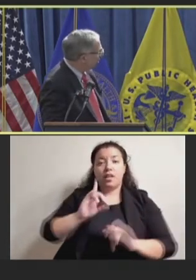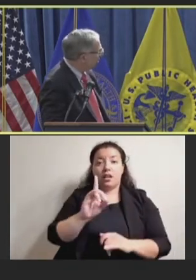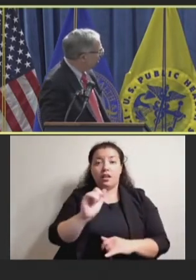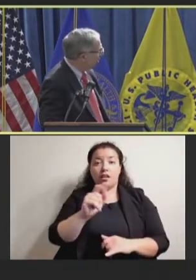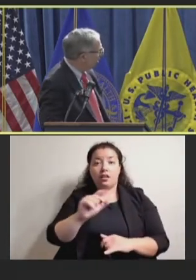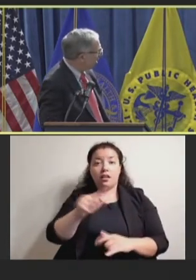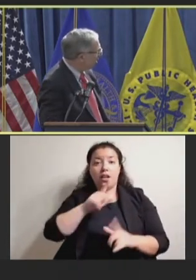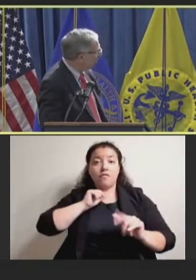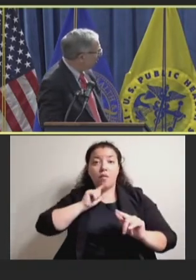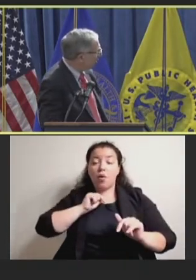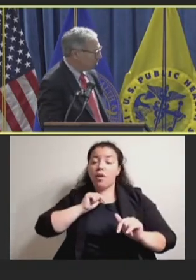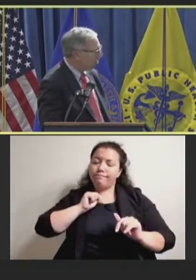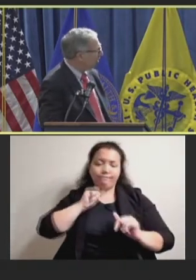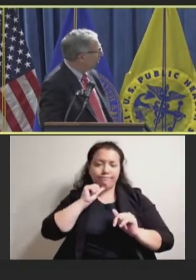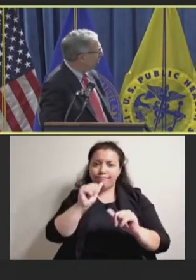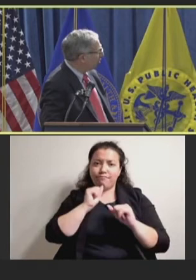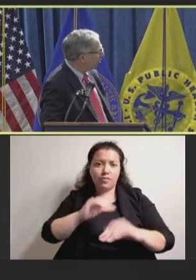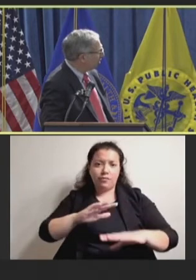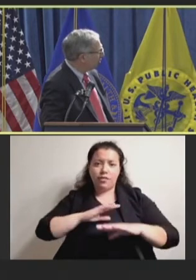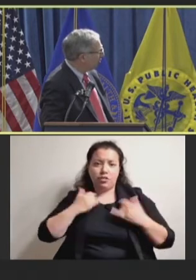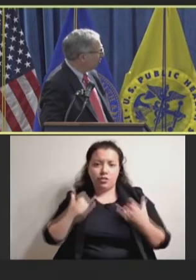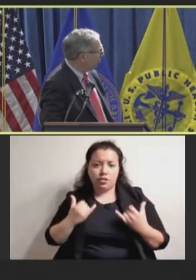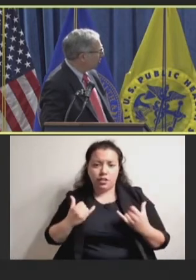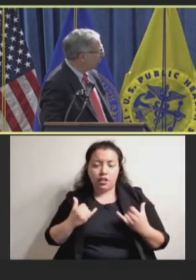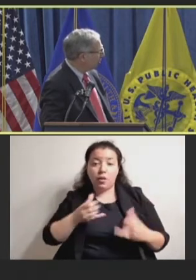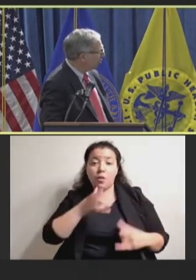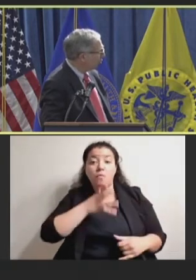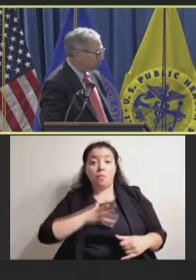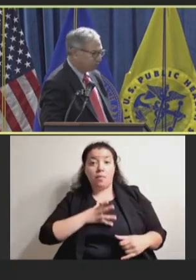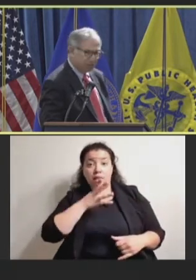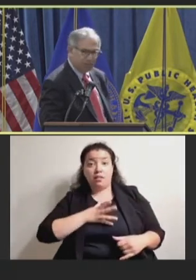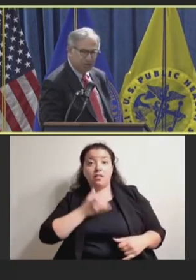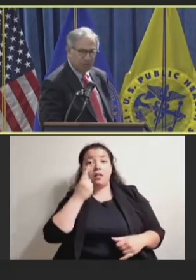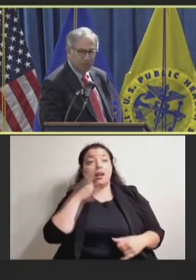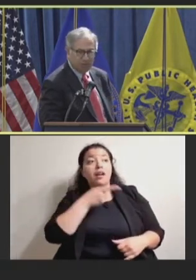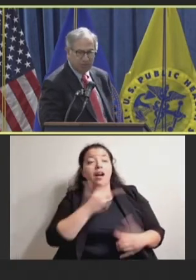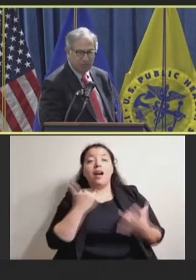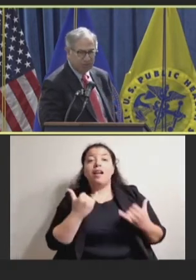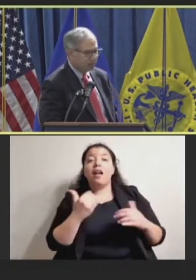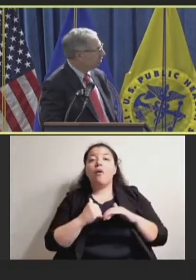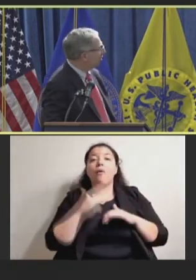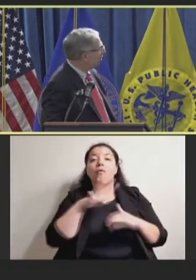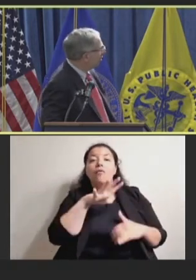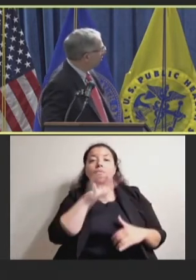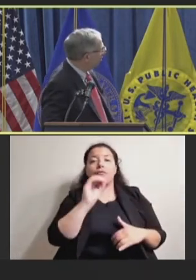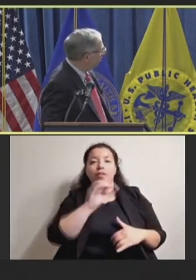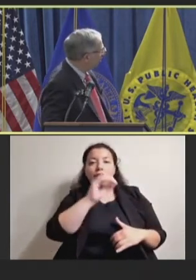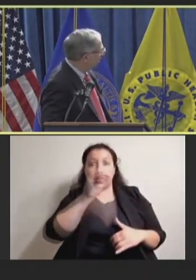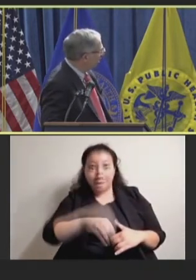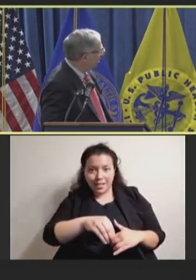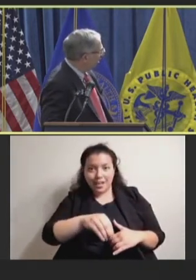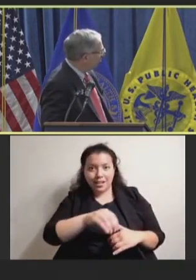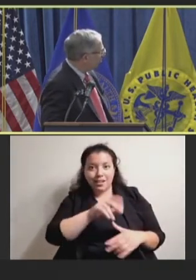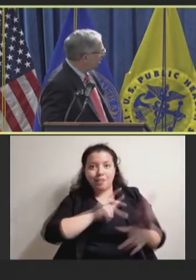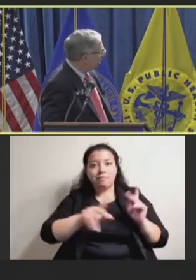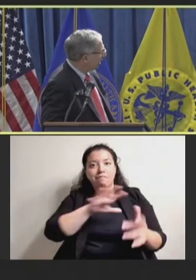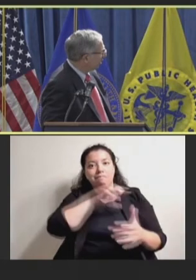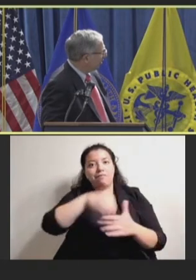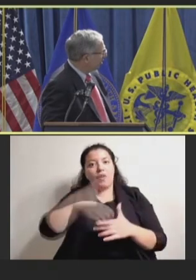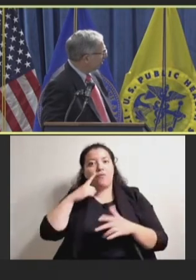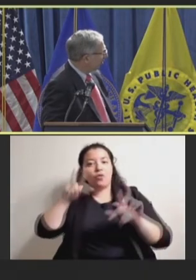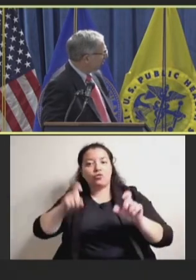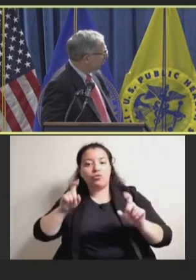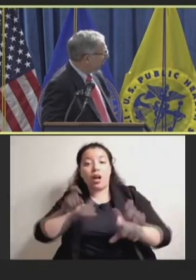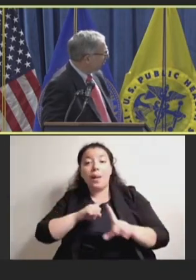insufficient. Women now represent over 50% of clinical trial participants in the U.S., which is good. But pregnant and